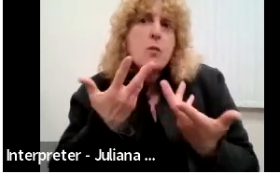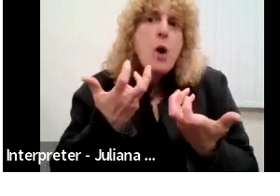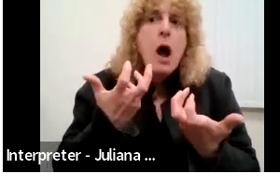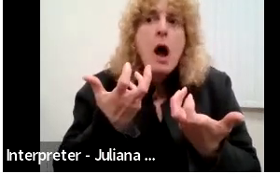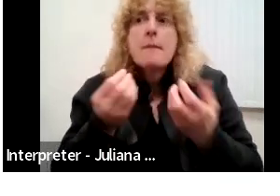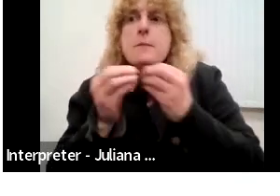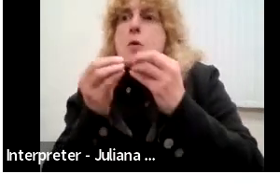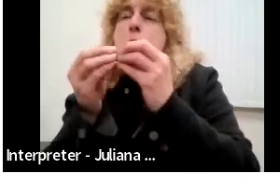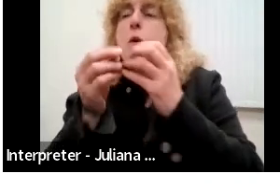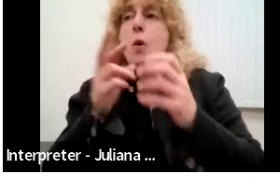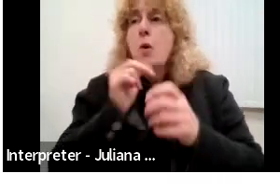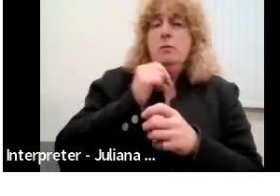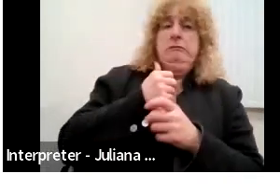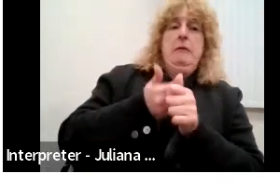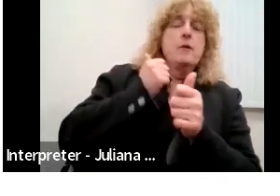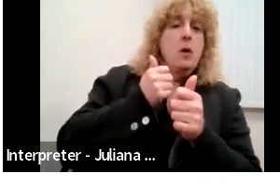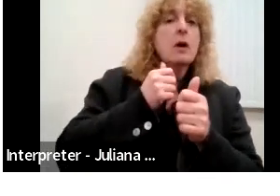cope.